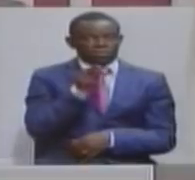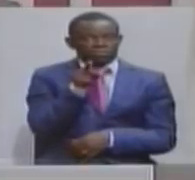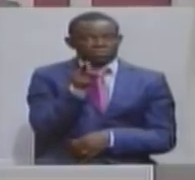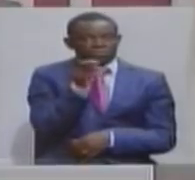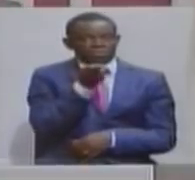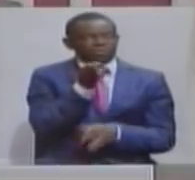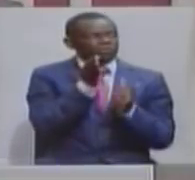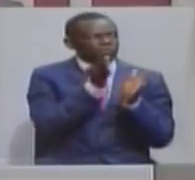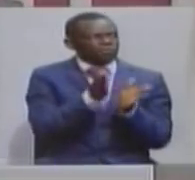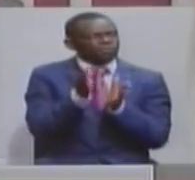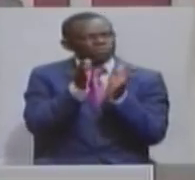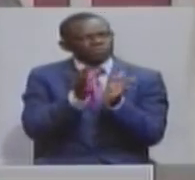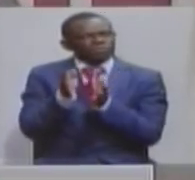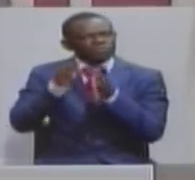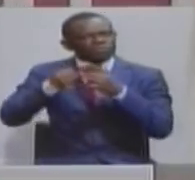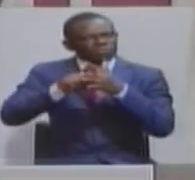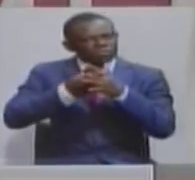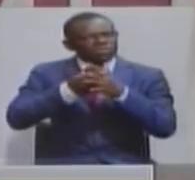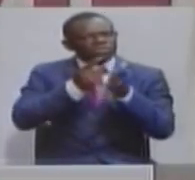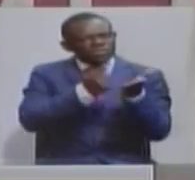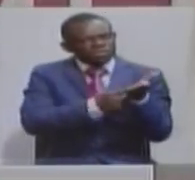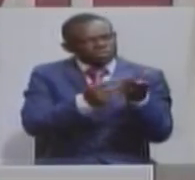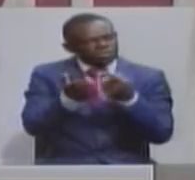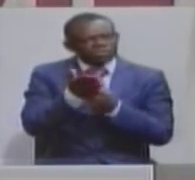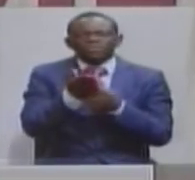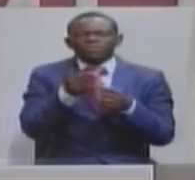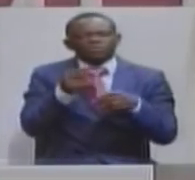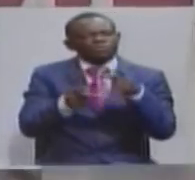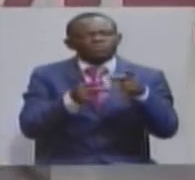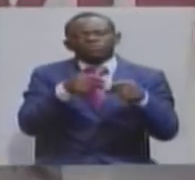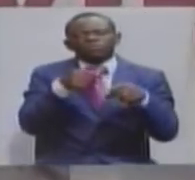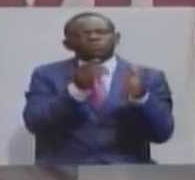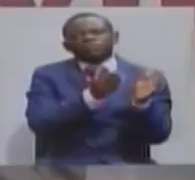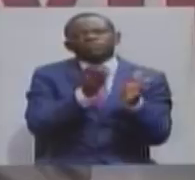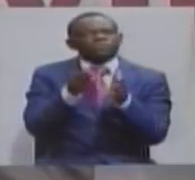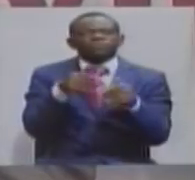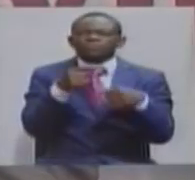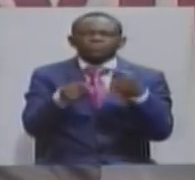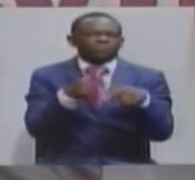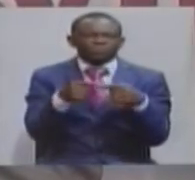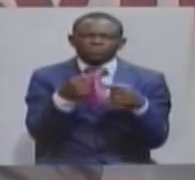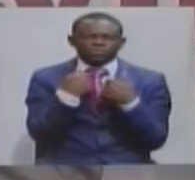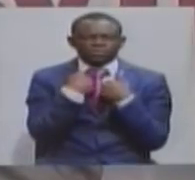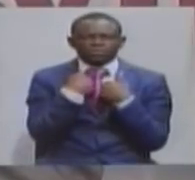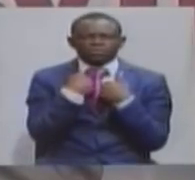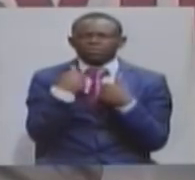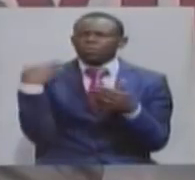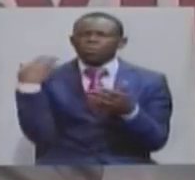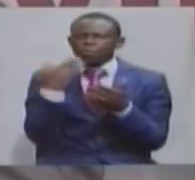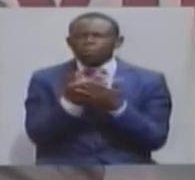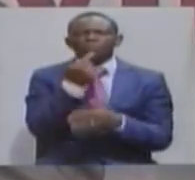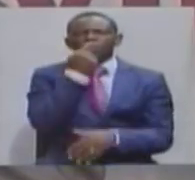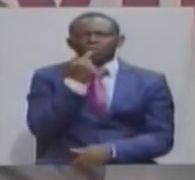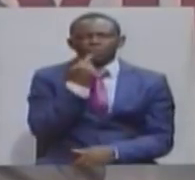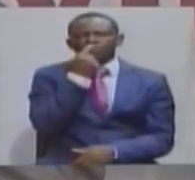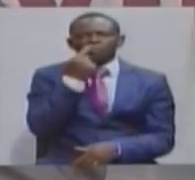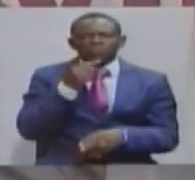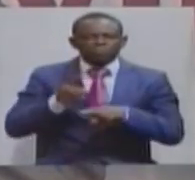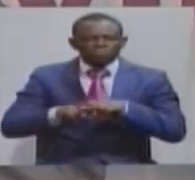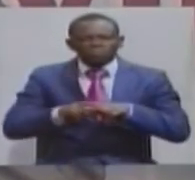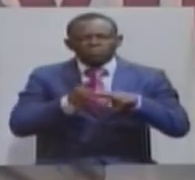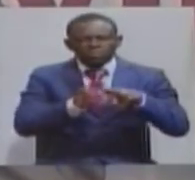for dialogue. All the time we've been talking about talks, dialoguing about dialogue. And I think that now we've